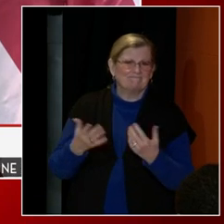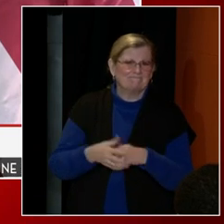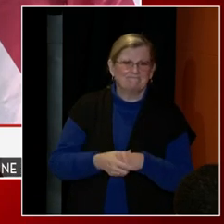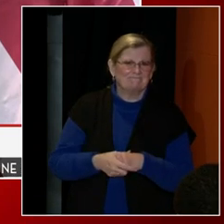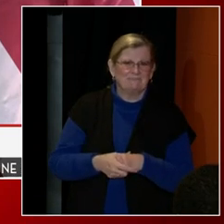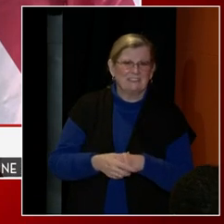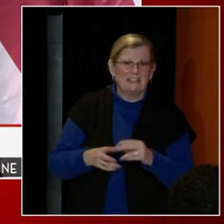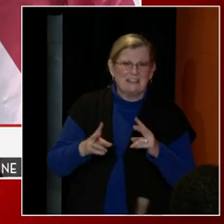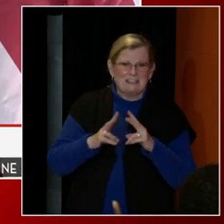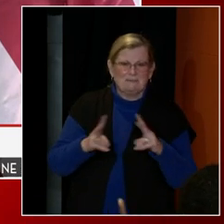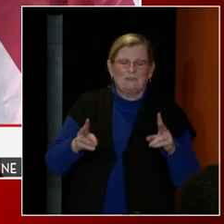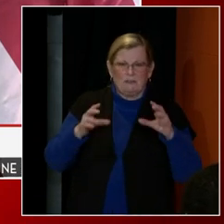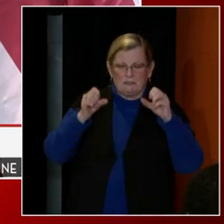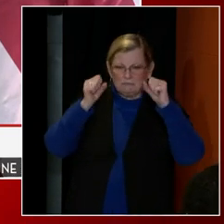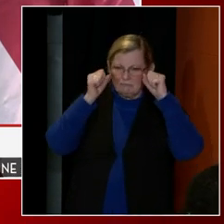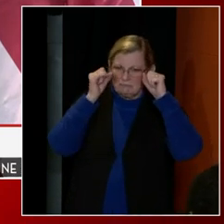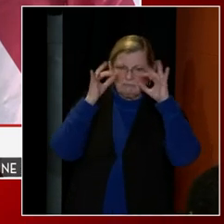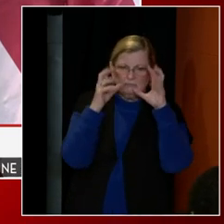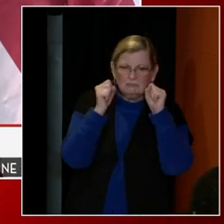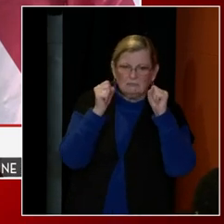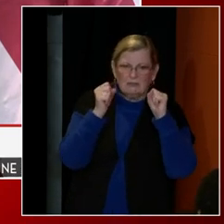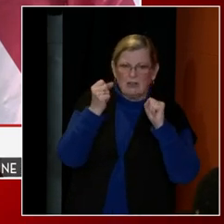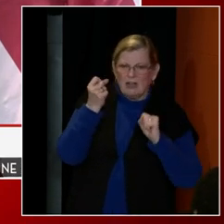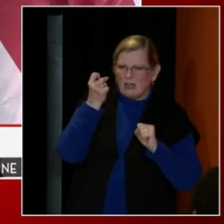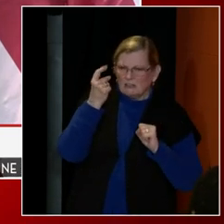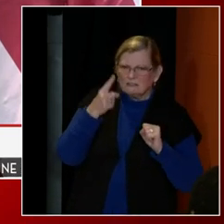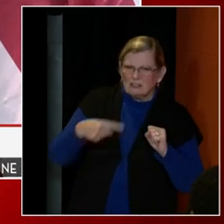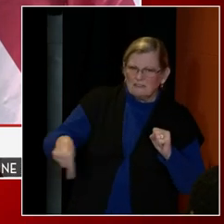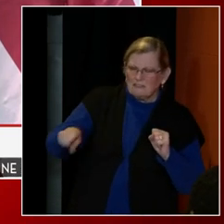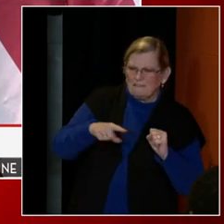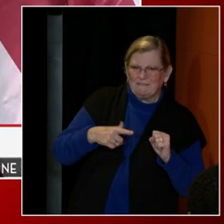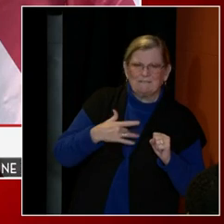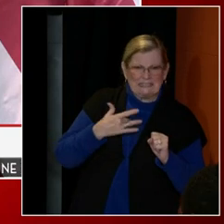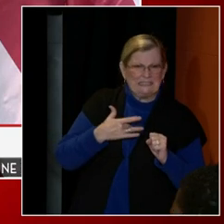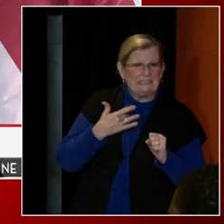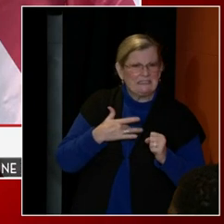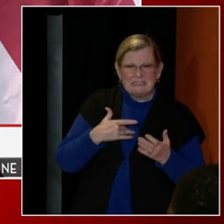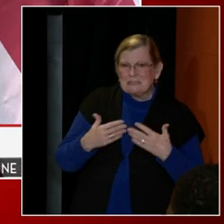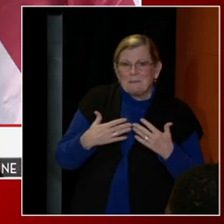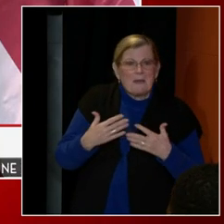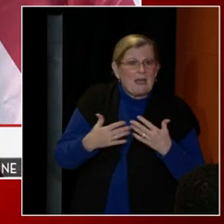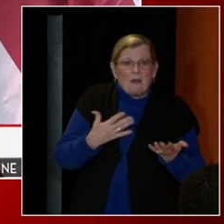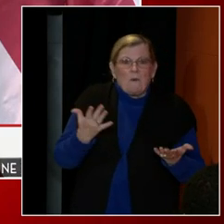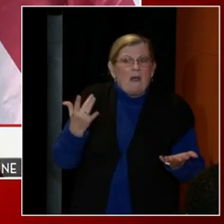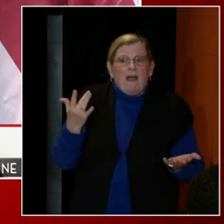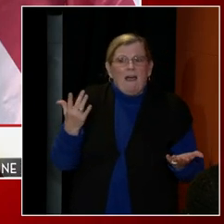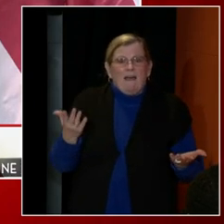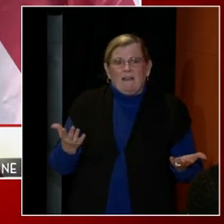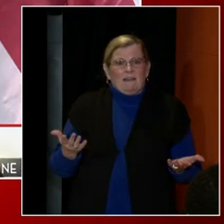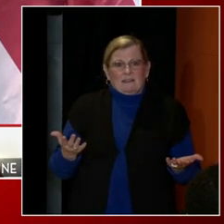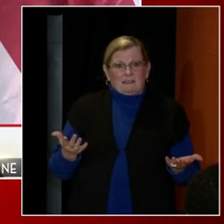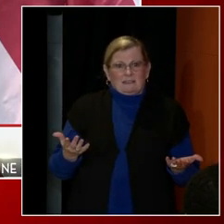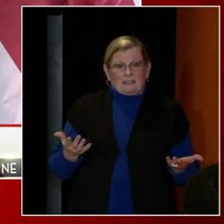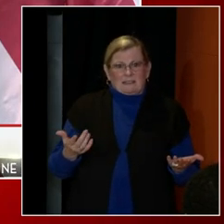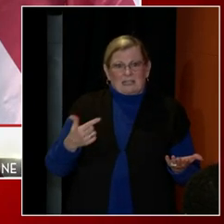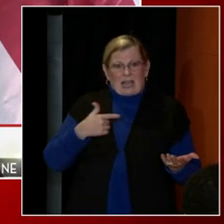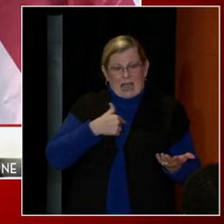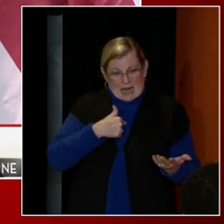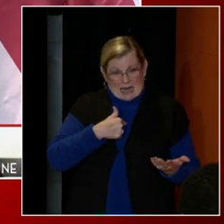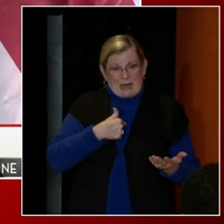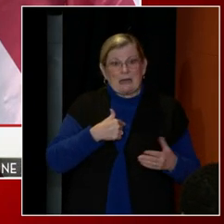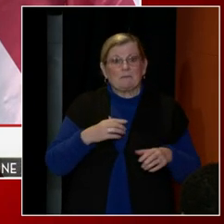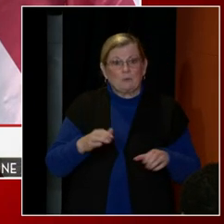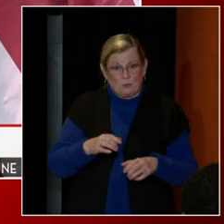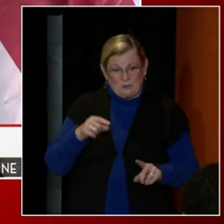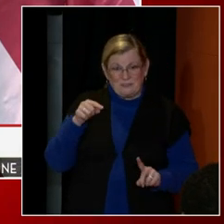eye-opening how people really feel about you, despite of why you're doing this. And I am doing it for what I said